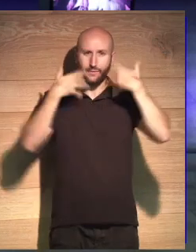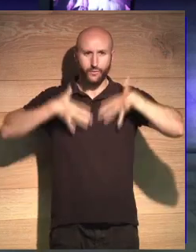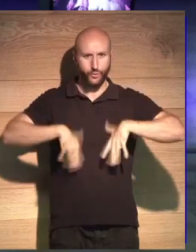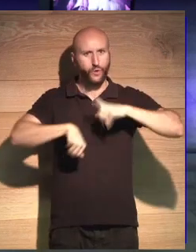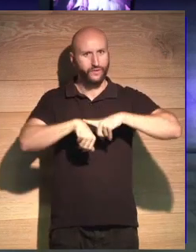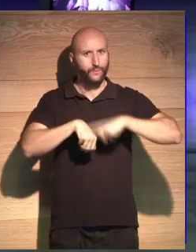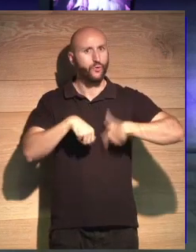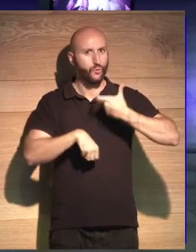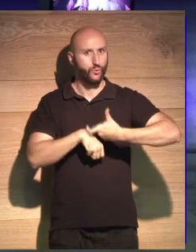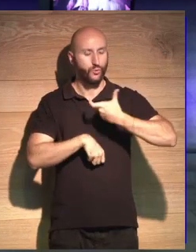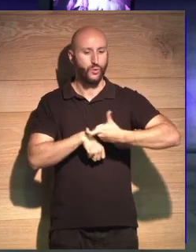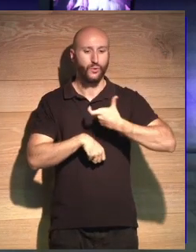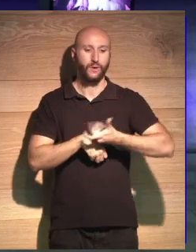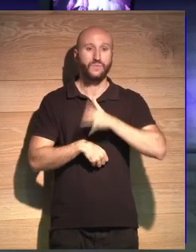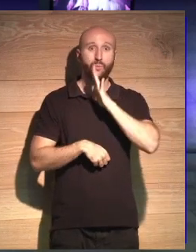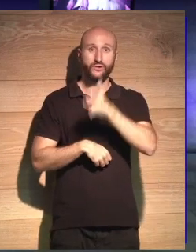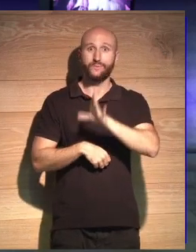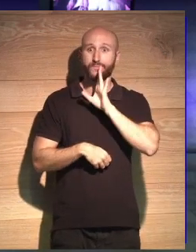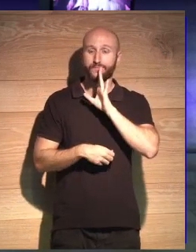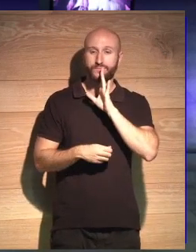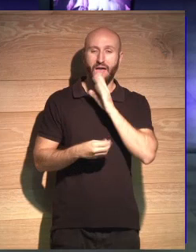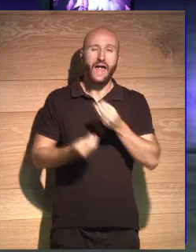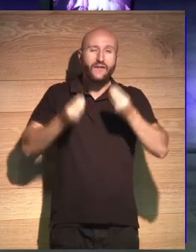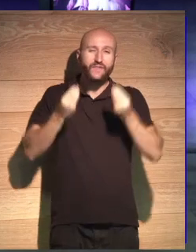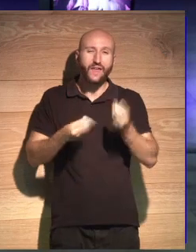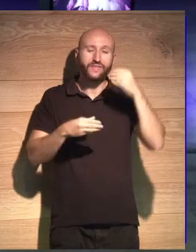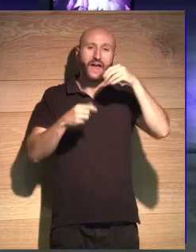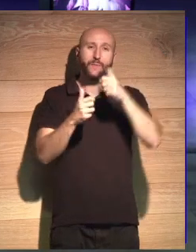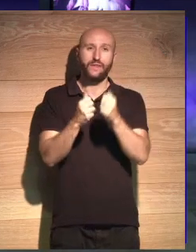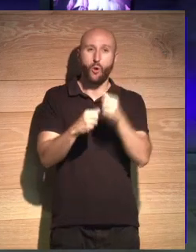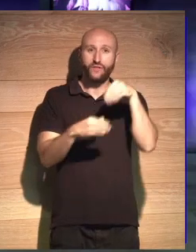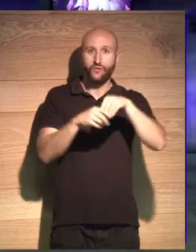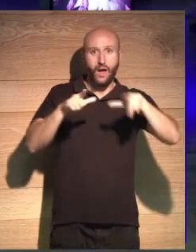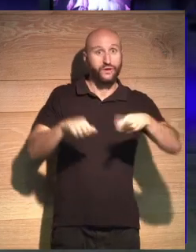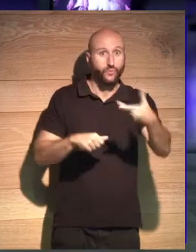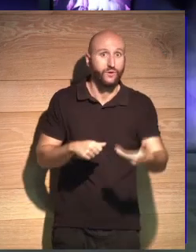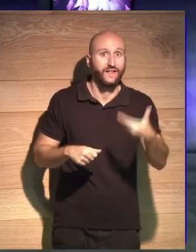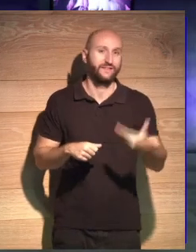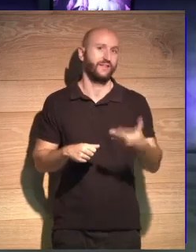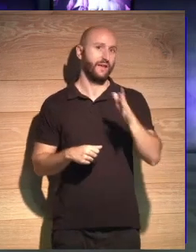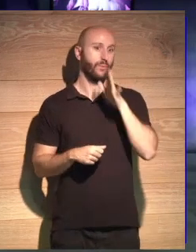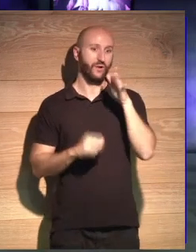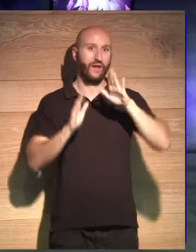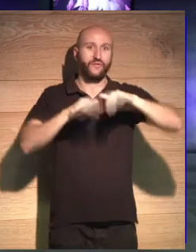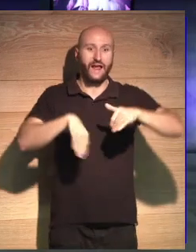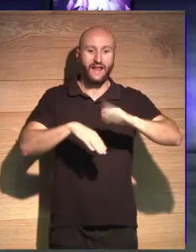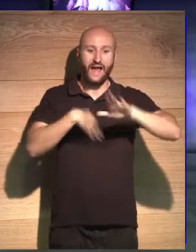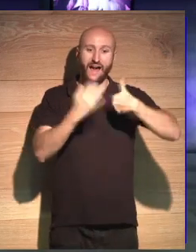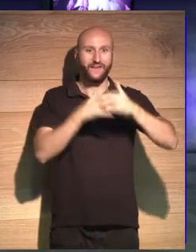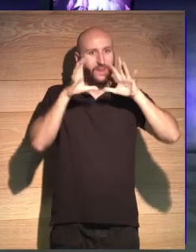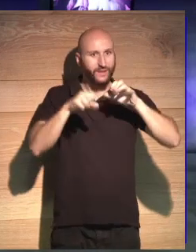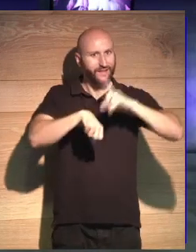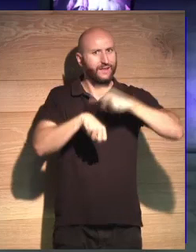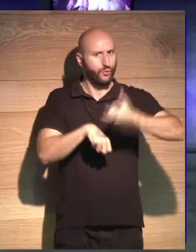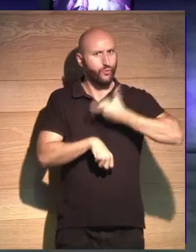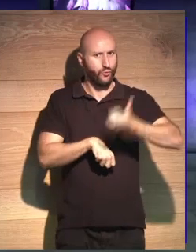classroom, you're going to spend some time in teaching the children to use the video game. You are going to be investing some